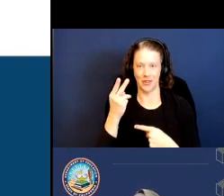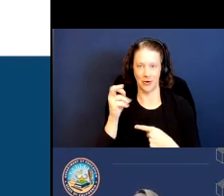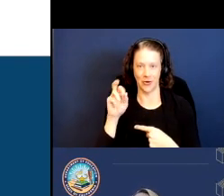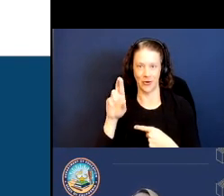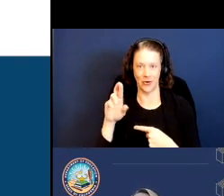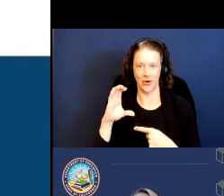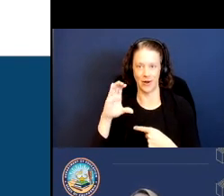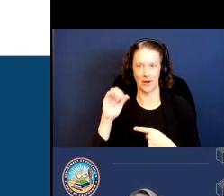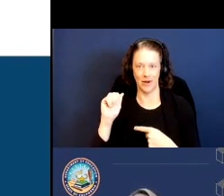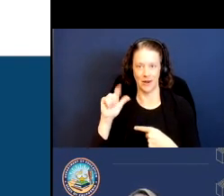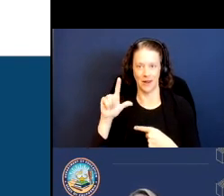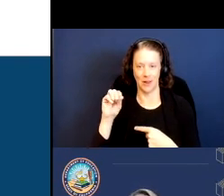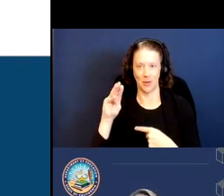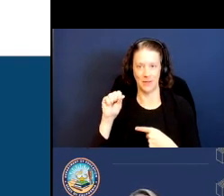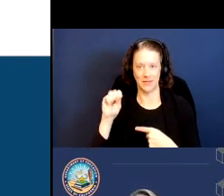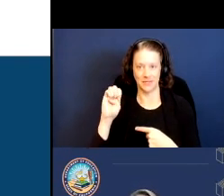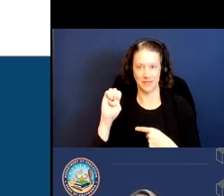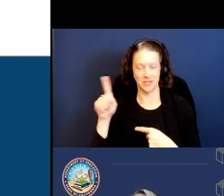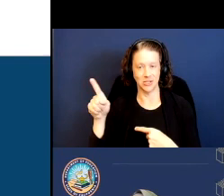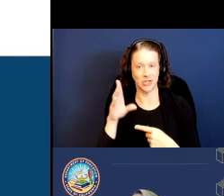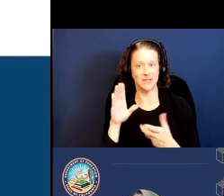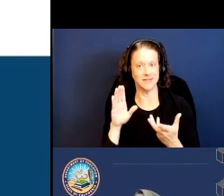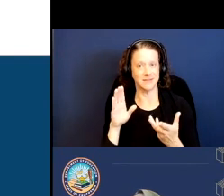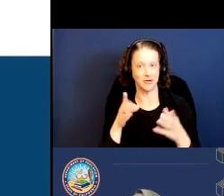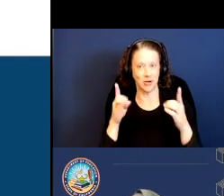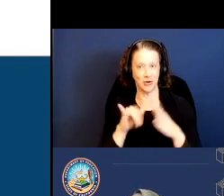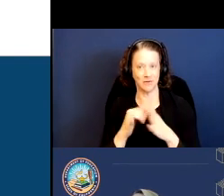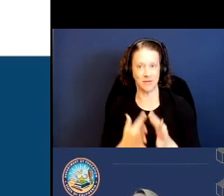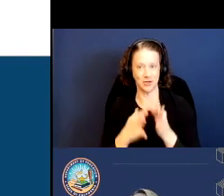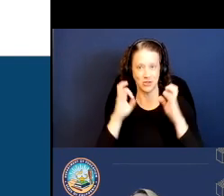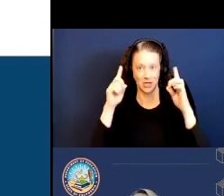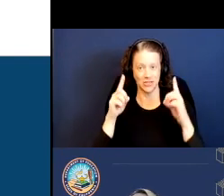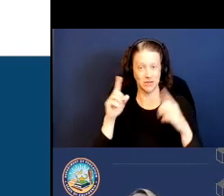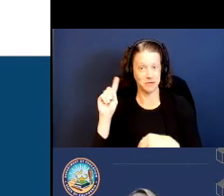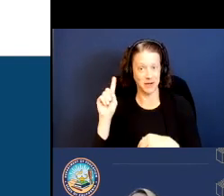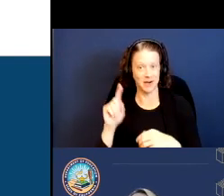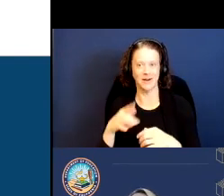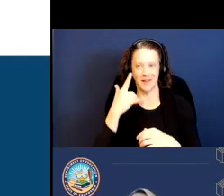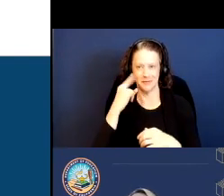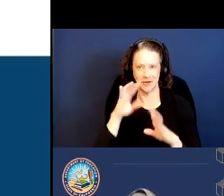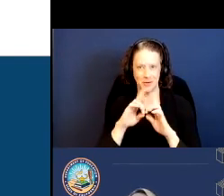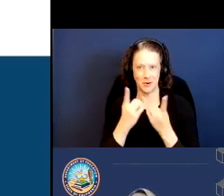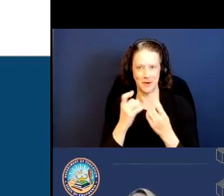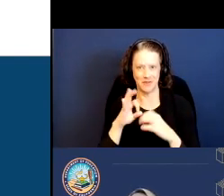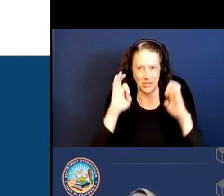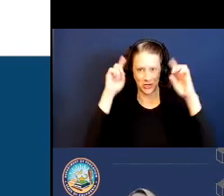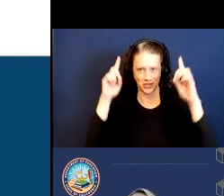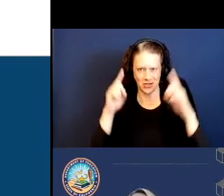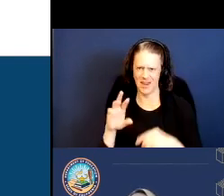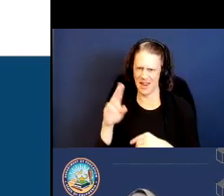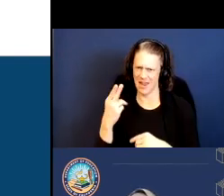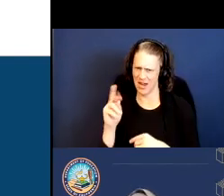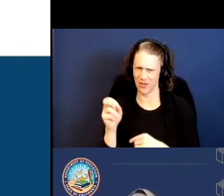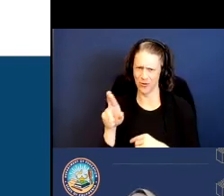the Director of Special Education at the California Department of Education. I think, Heather, you started in this